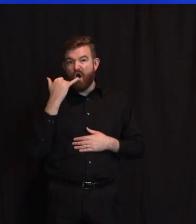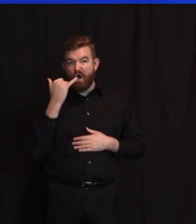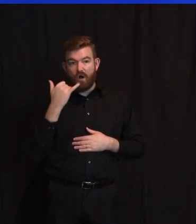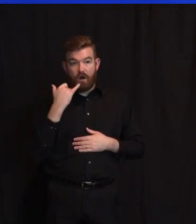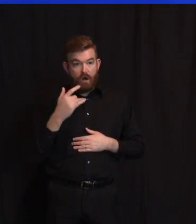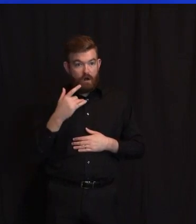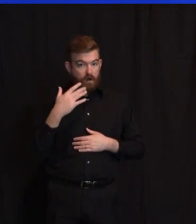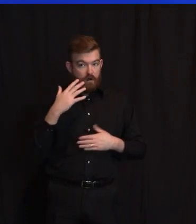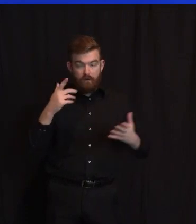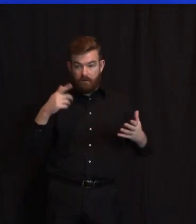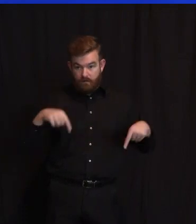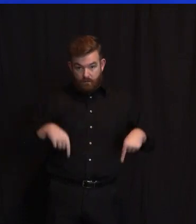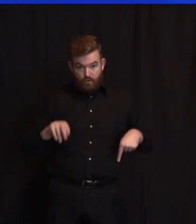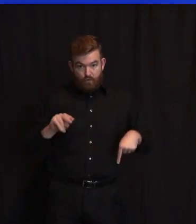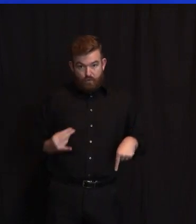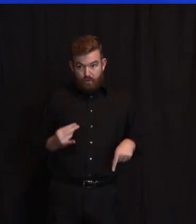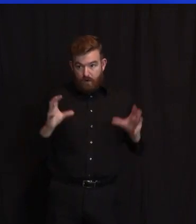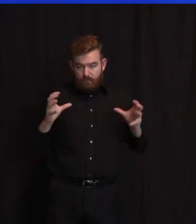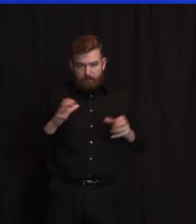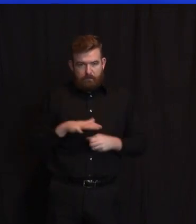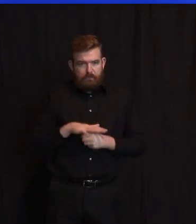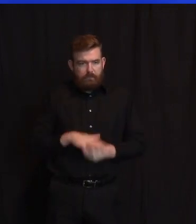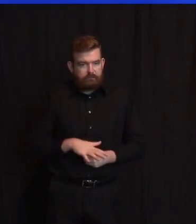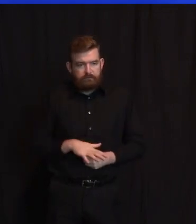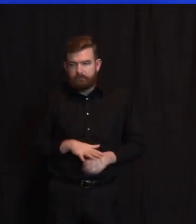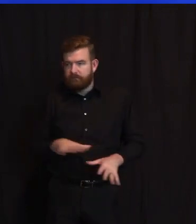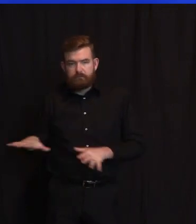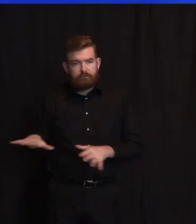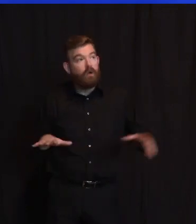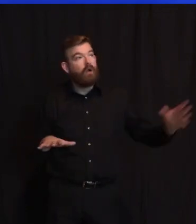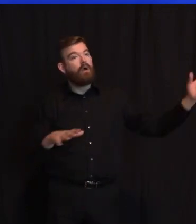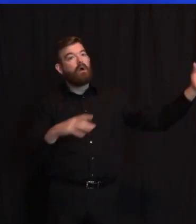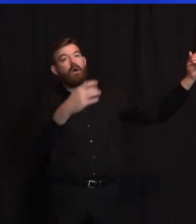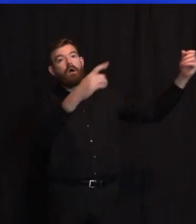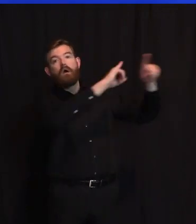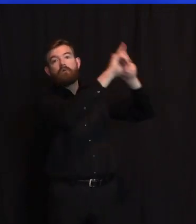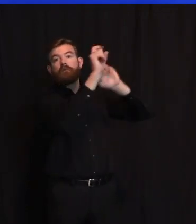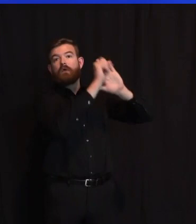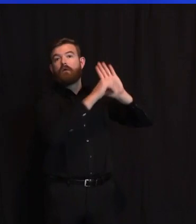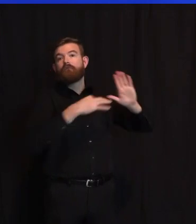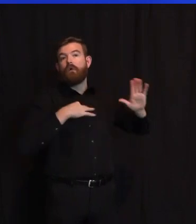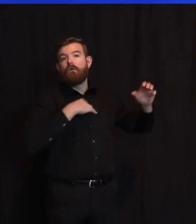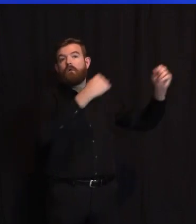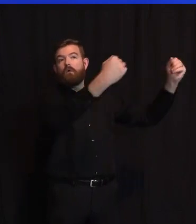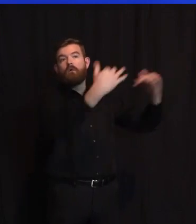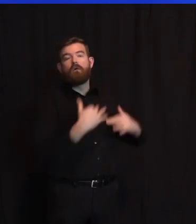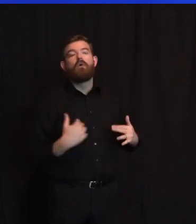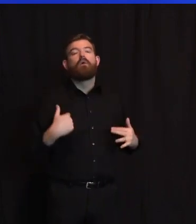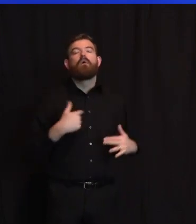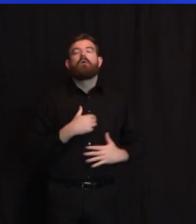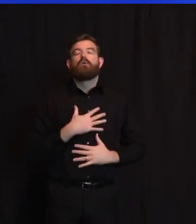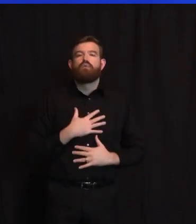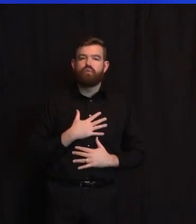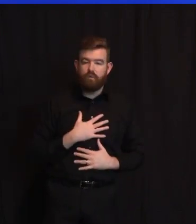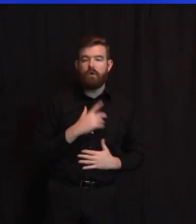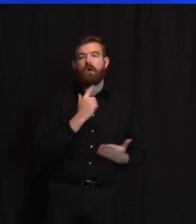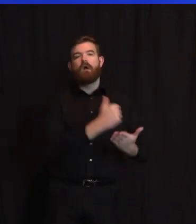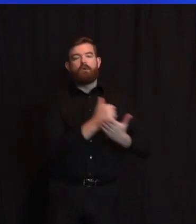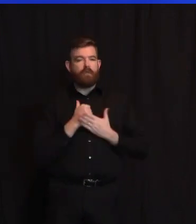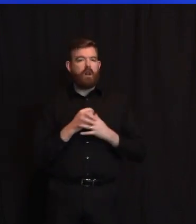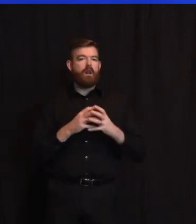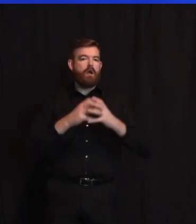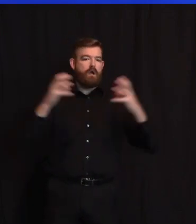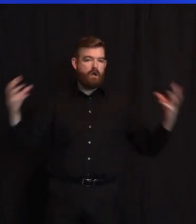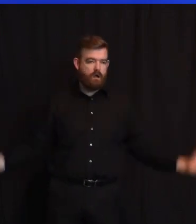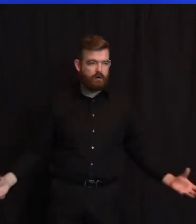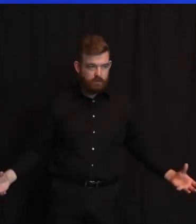couldn't have come at a better time, and certainly for the emergency hospital decompression that we've been talking about so often. And